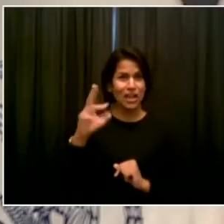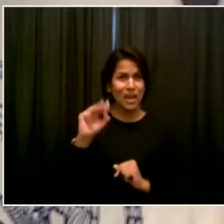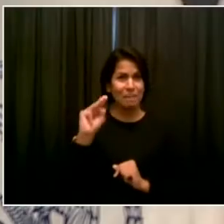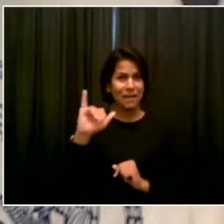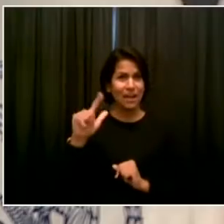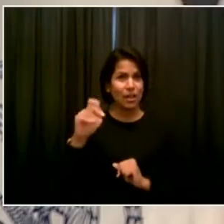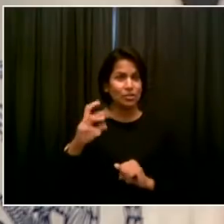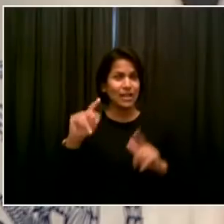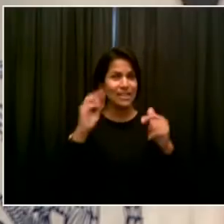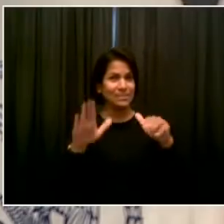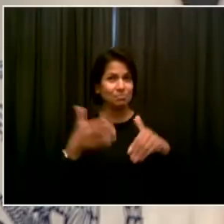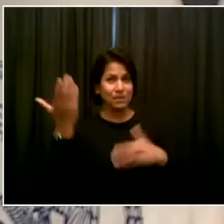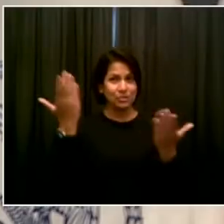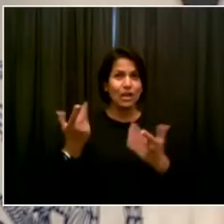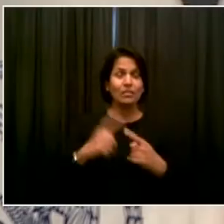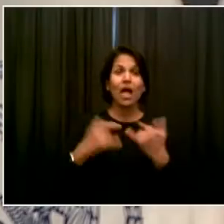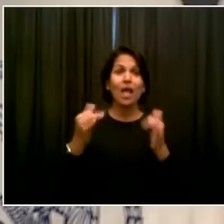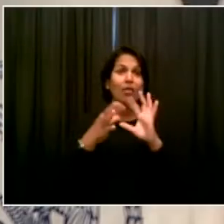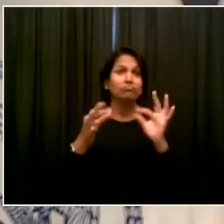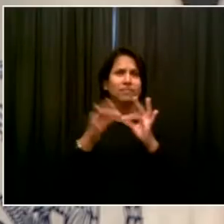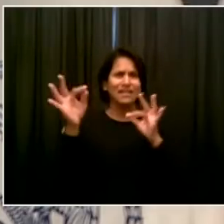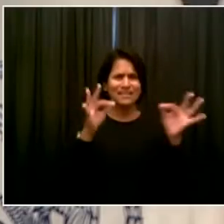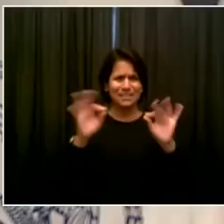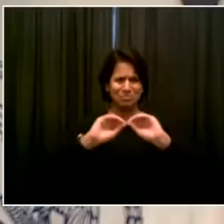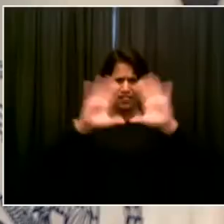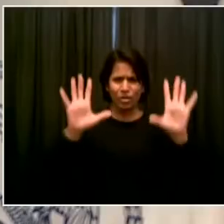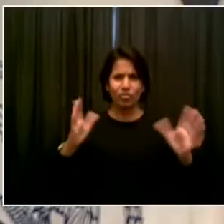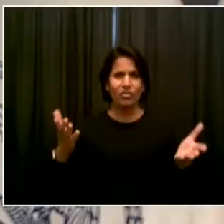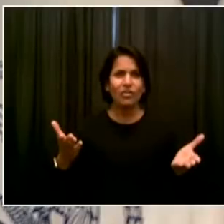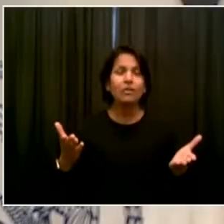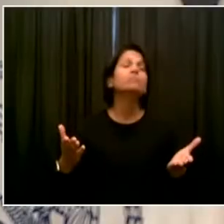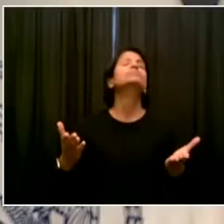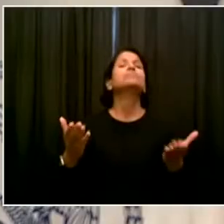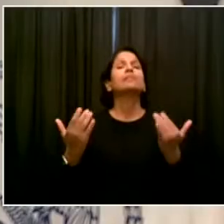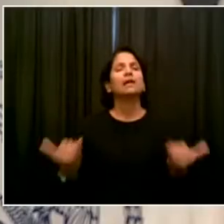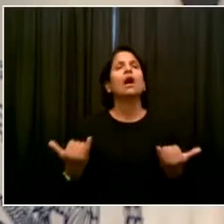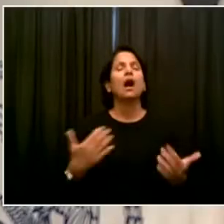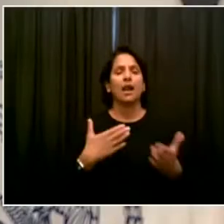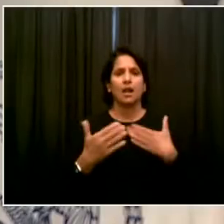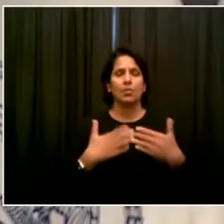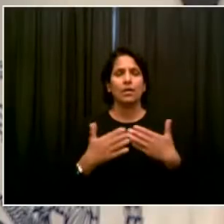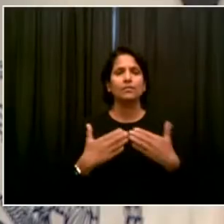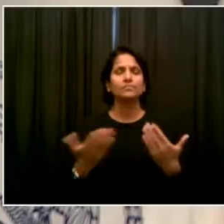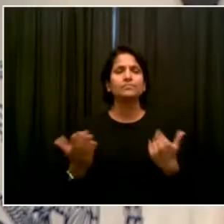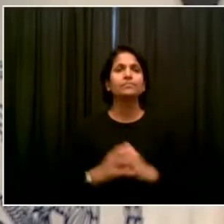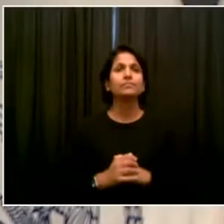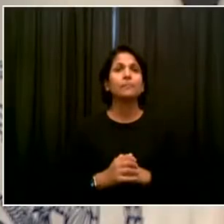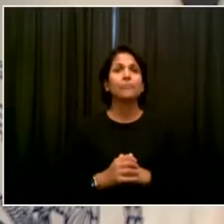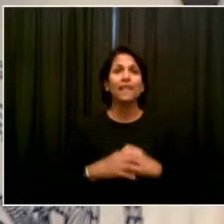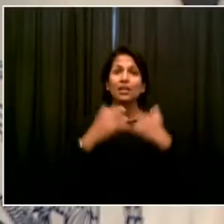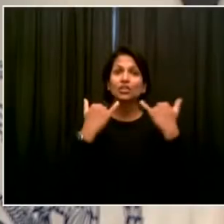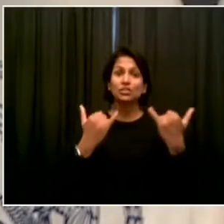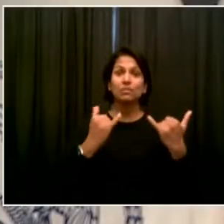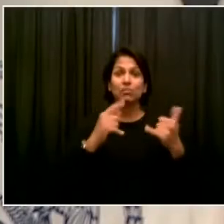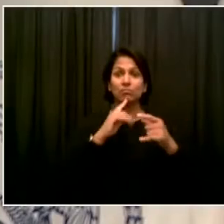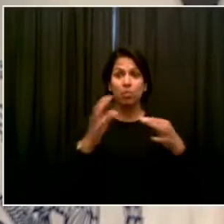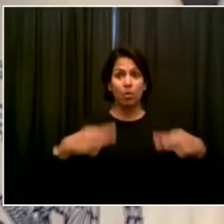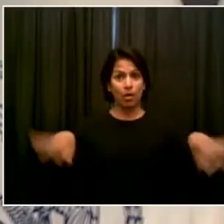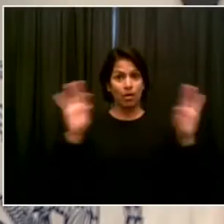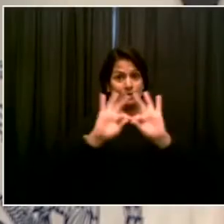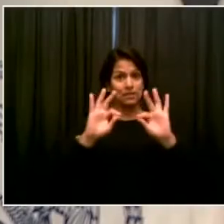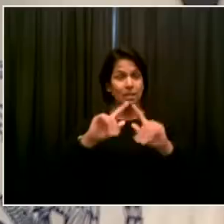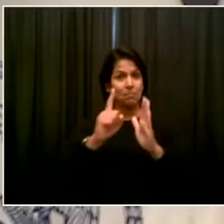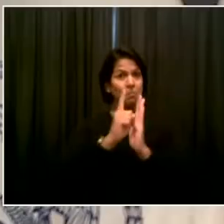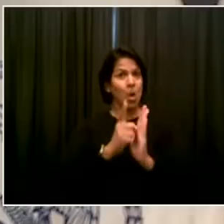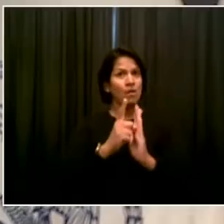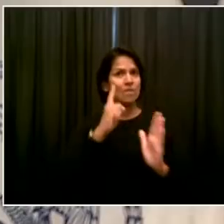look, as we finish today, this is a historic moment for New York City. Again, this city, we